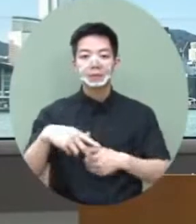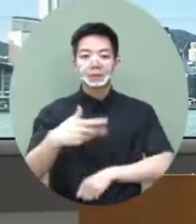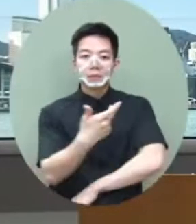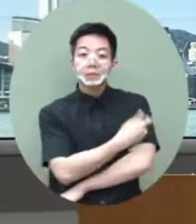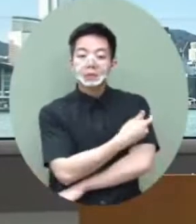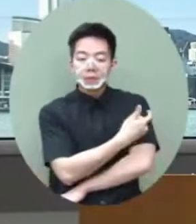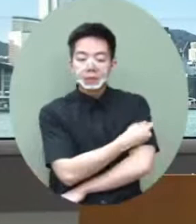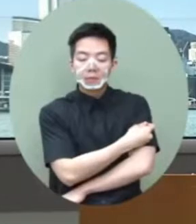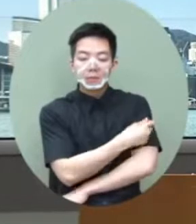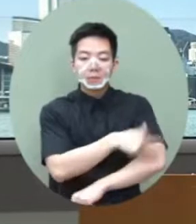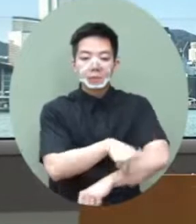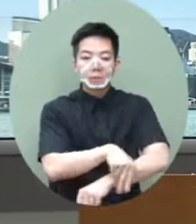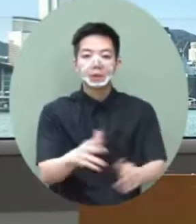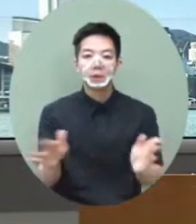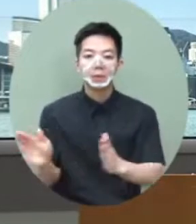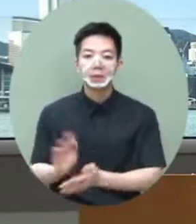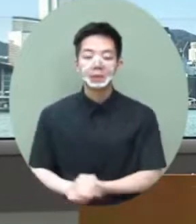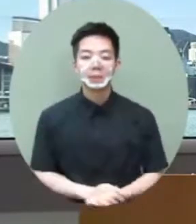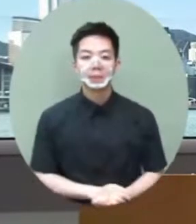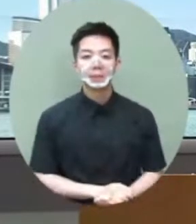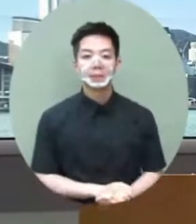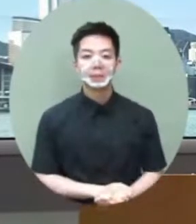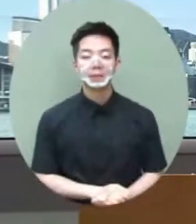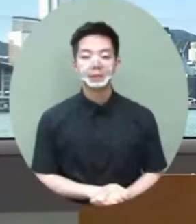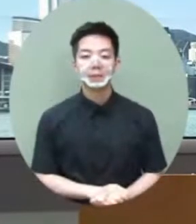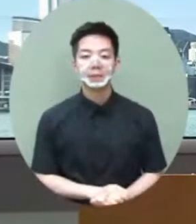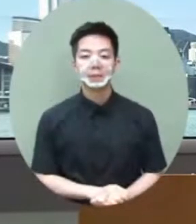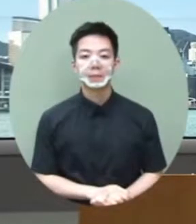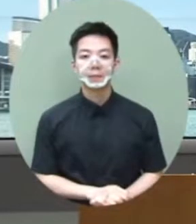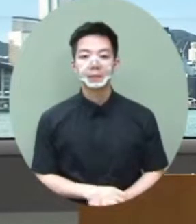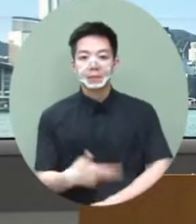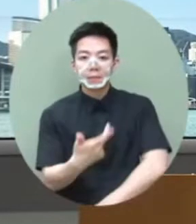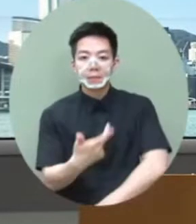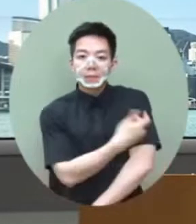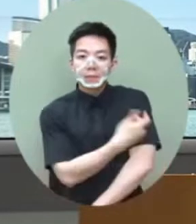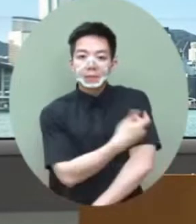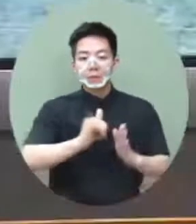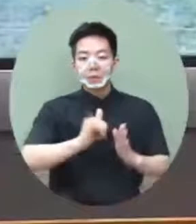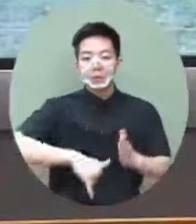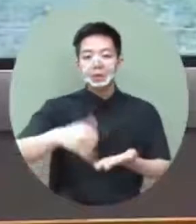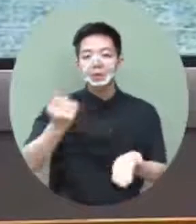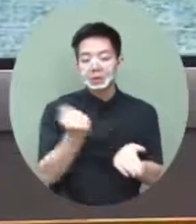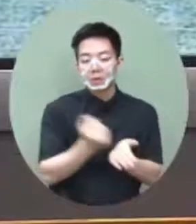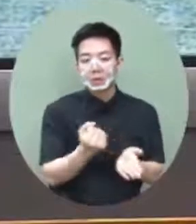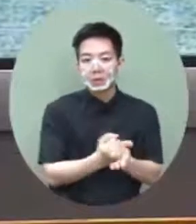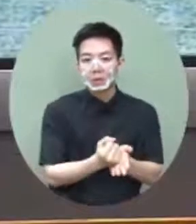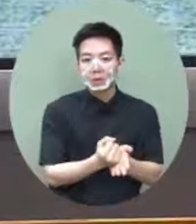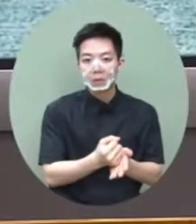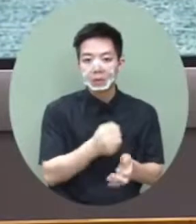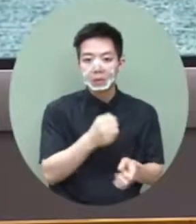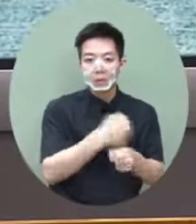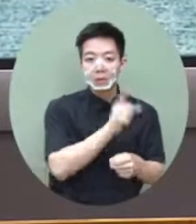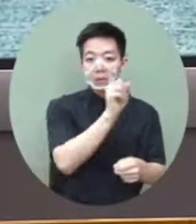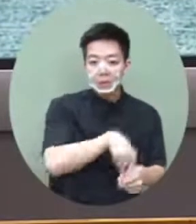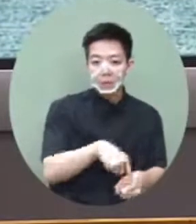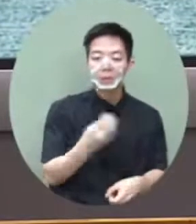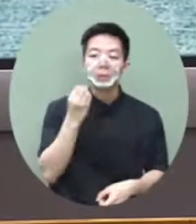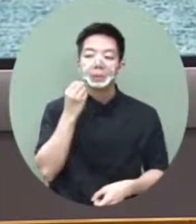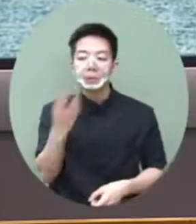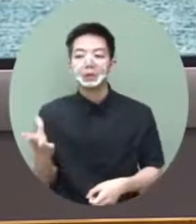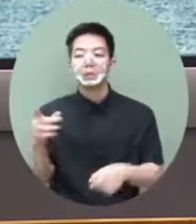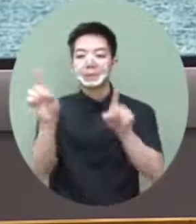they've received three jabs. So I want to know about the number of deaths who have been vaccinated three times.